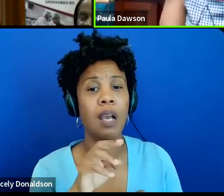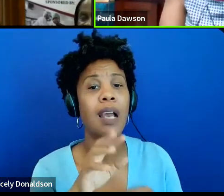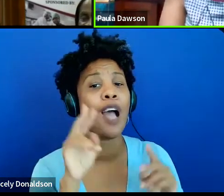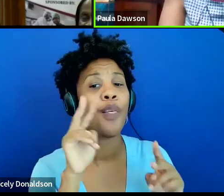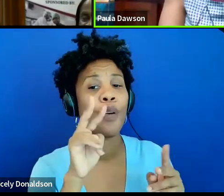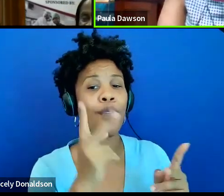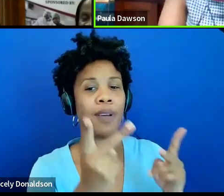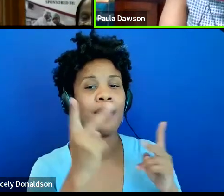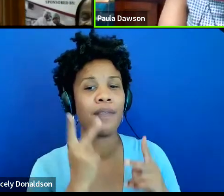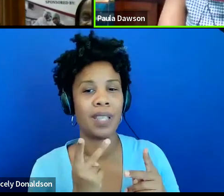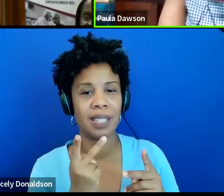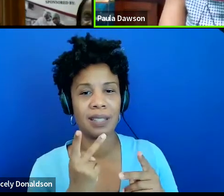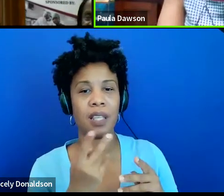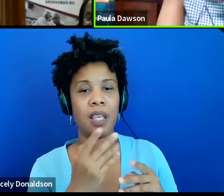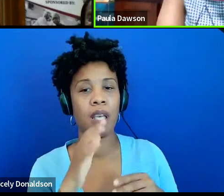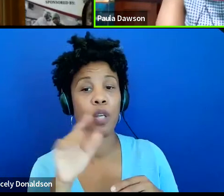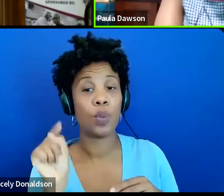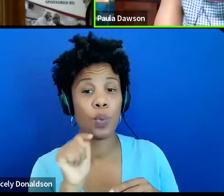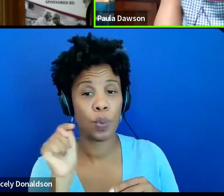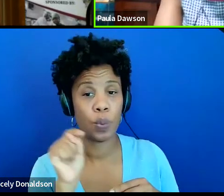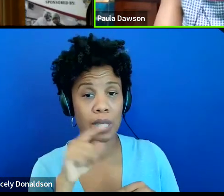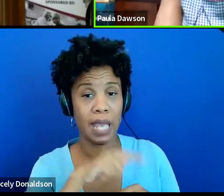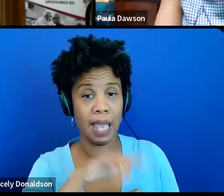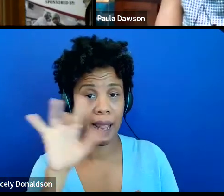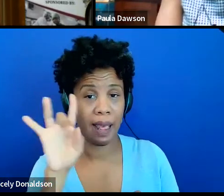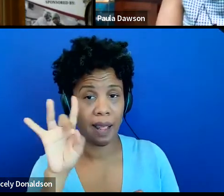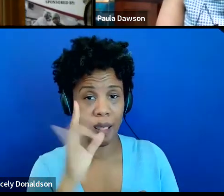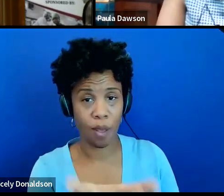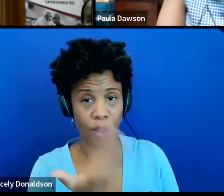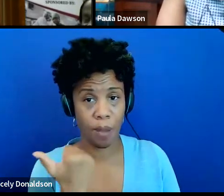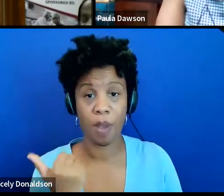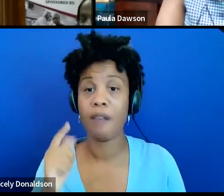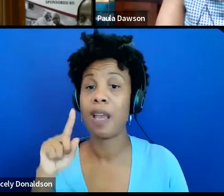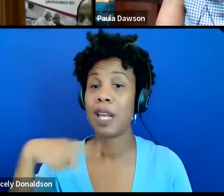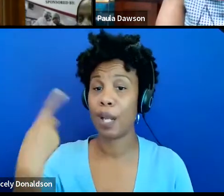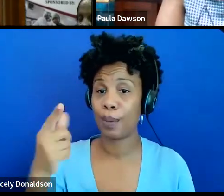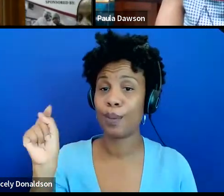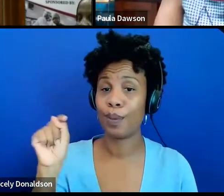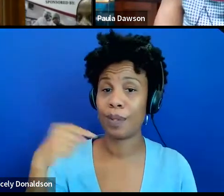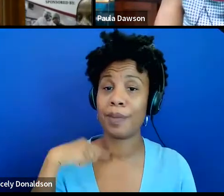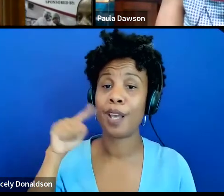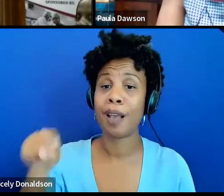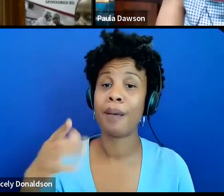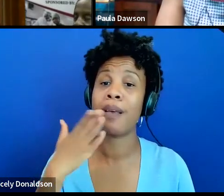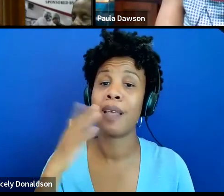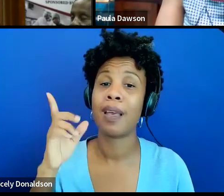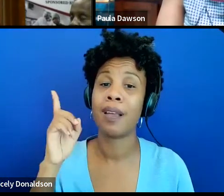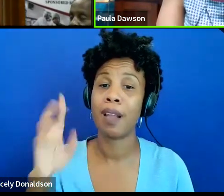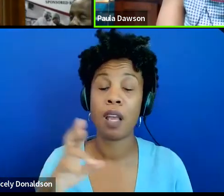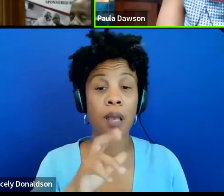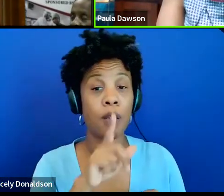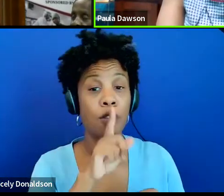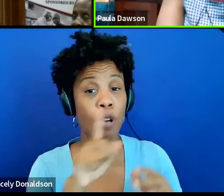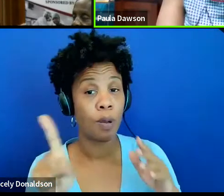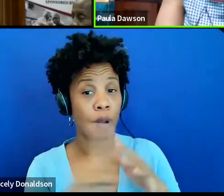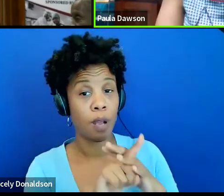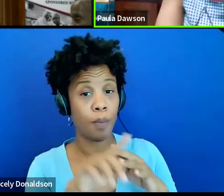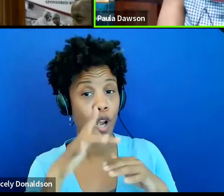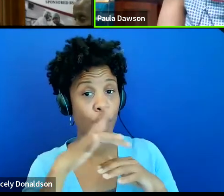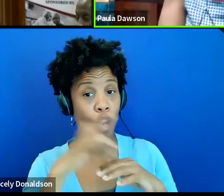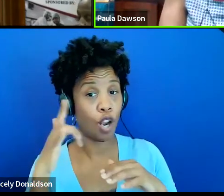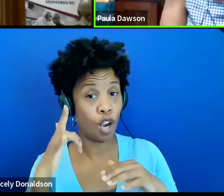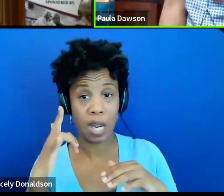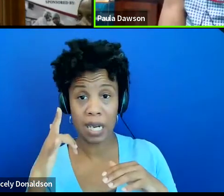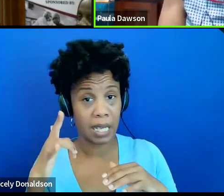to seeing her. You can come on Tuesday at 8 o'clock. Right. Next week, Tuesday. All right, doctor. Make sure you come early. Don't come late.